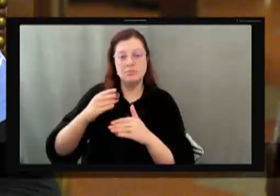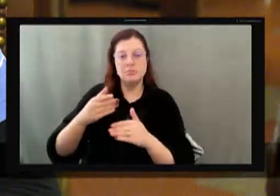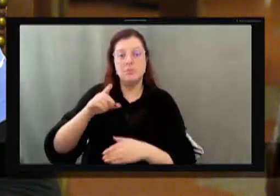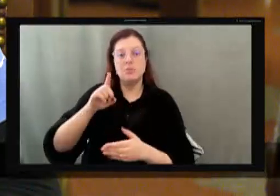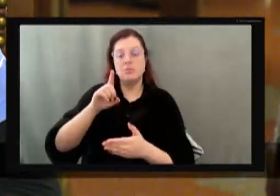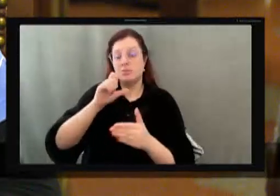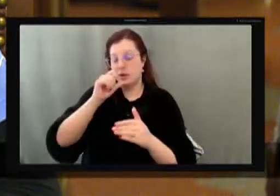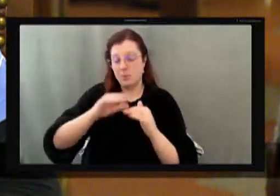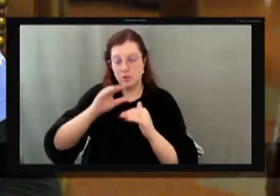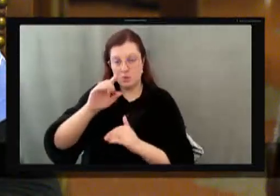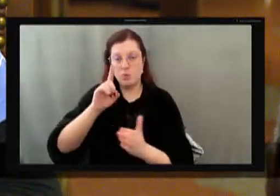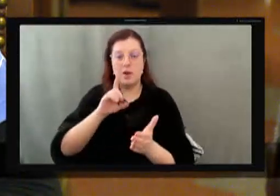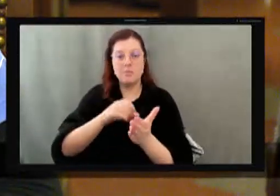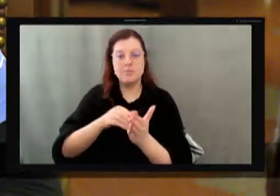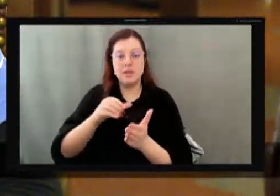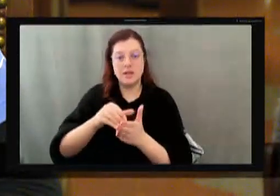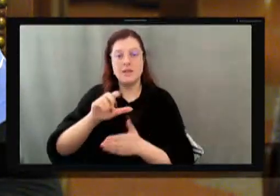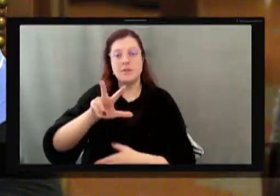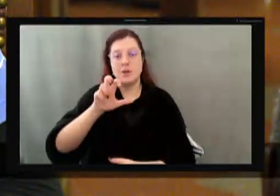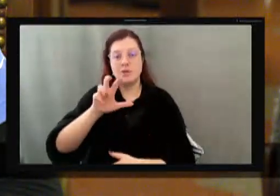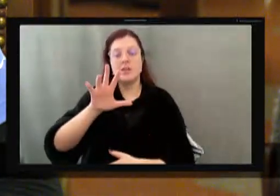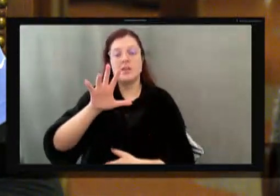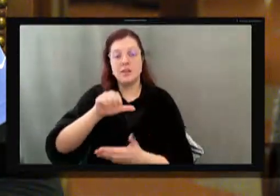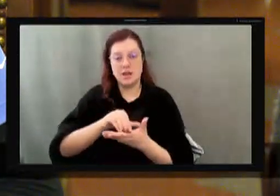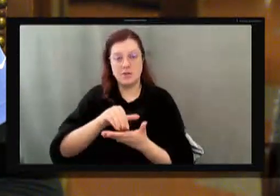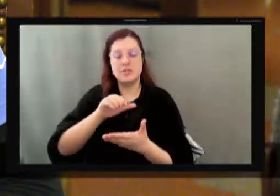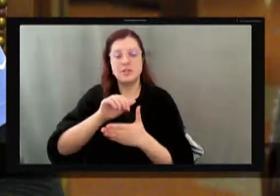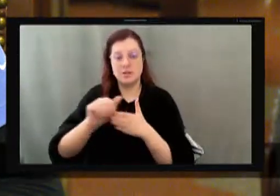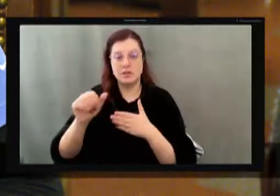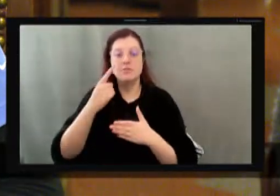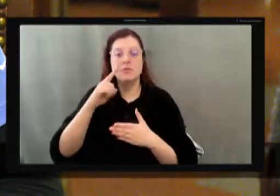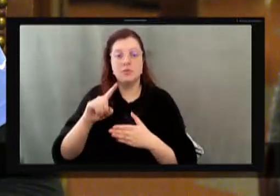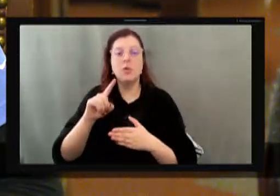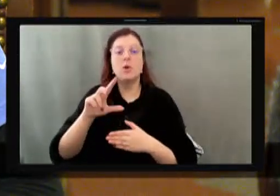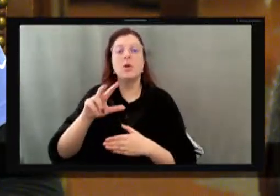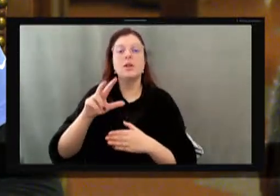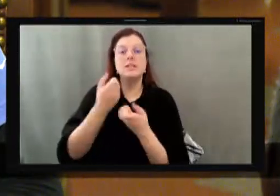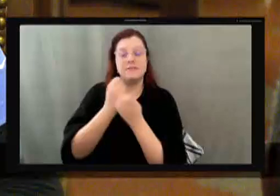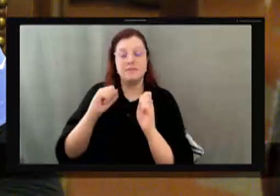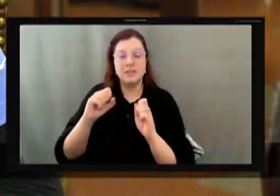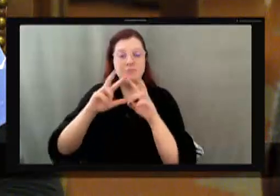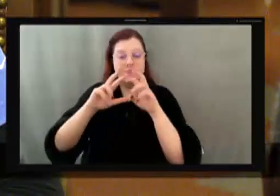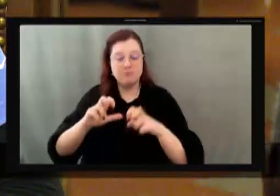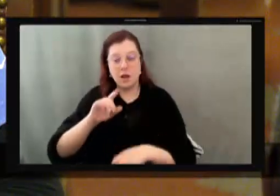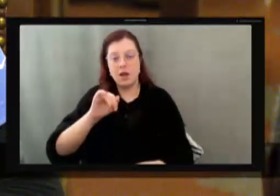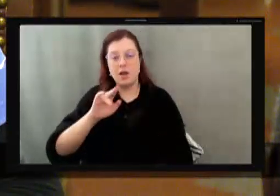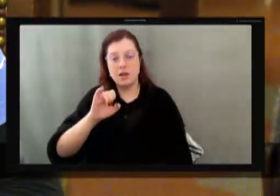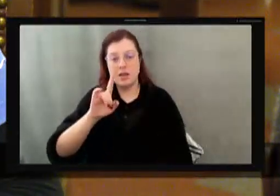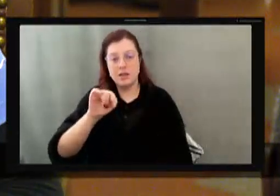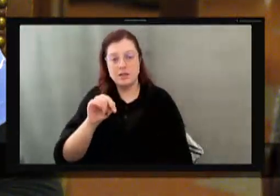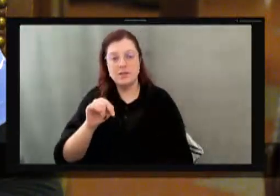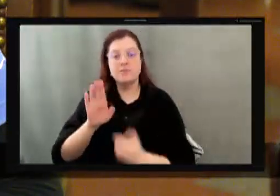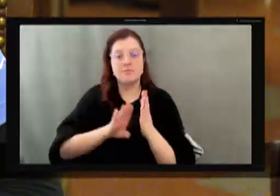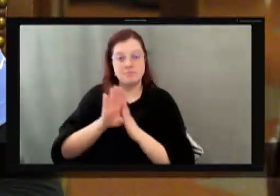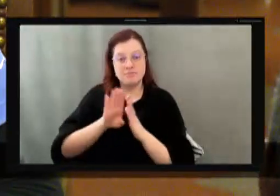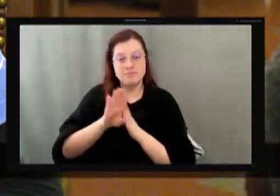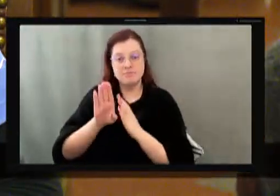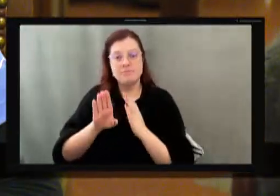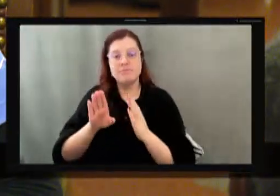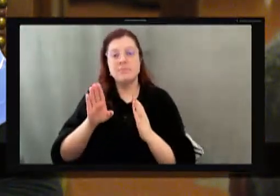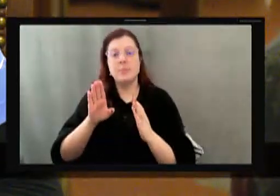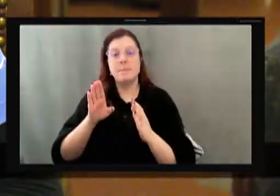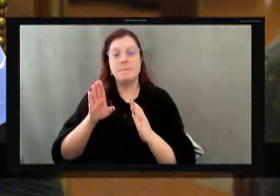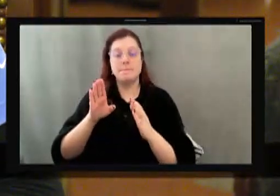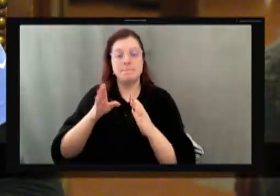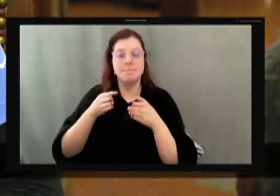$1,320,000 to conduct a road safety audit of up to 10 high injury corridors, develop a Vision Zero Focus Complete Streets